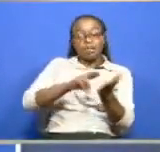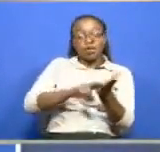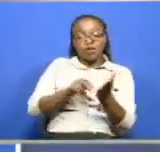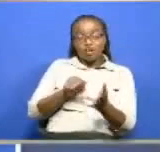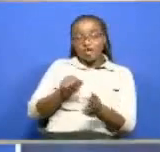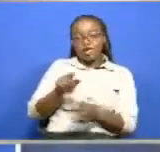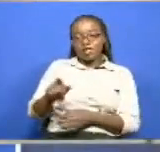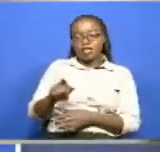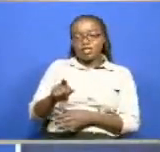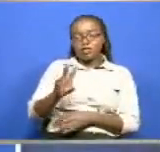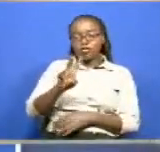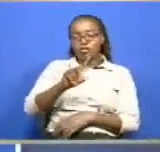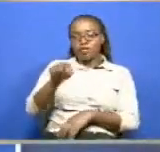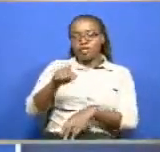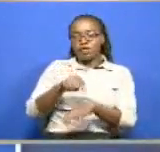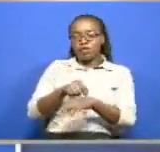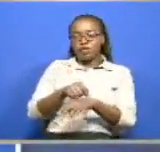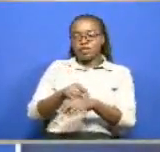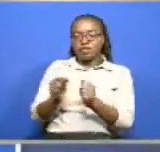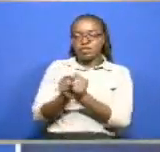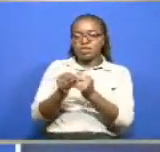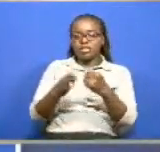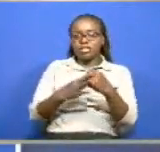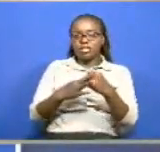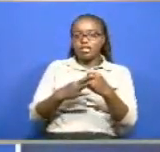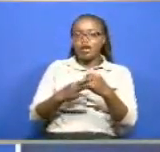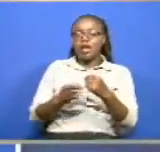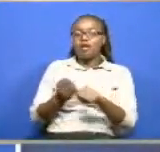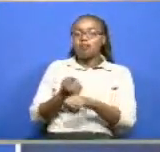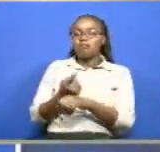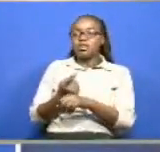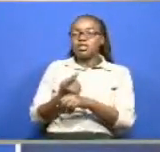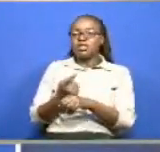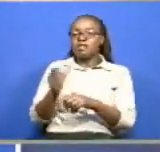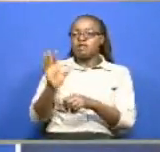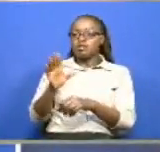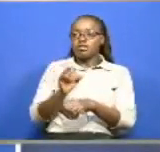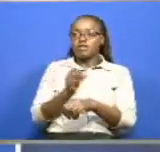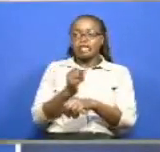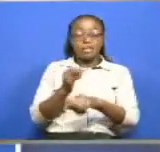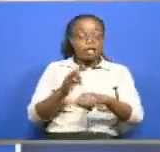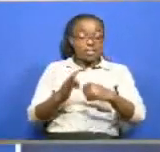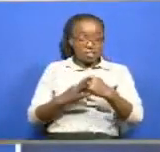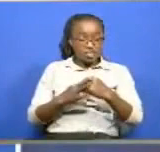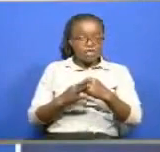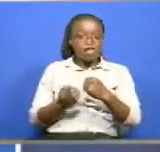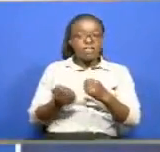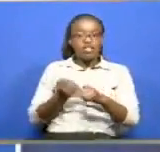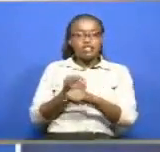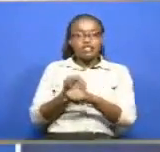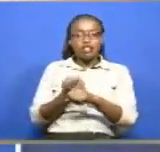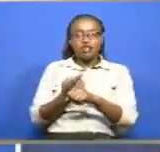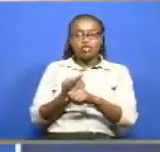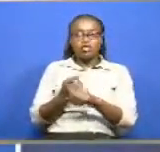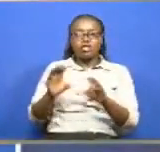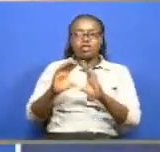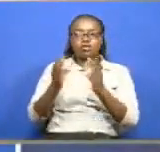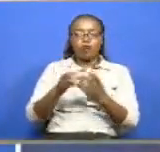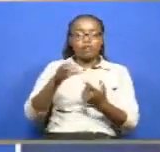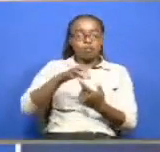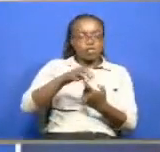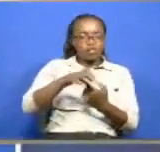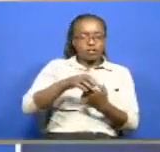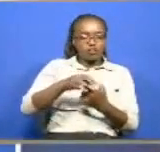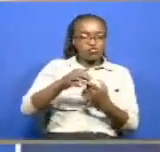Kosgei clocked 2 hours, 18 minutes and 58 seconds, beating United States' Sarah Hall and world marathon